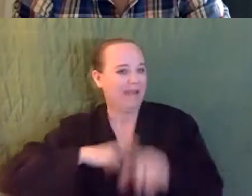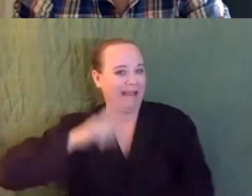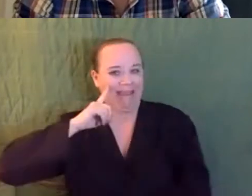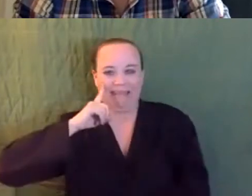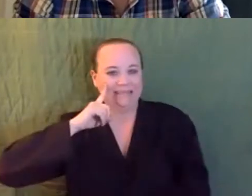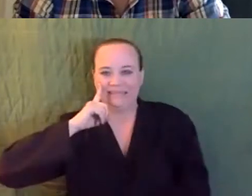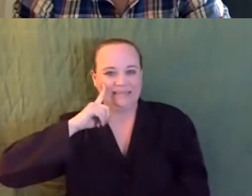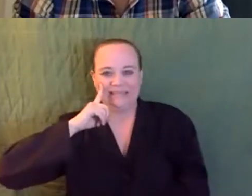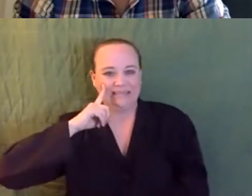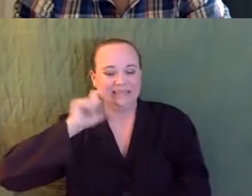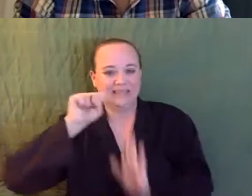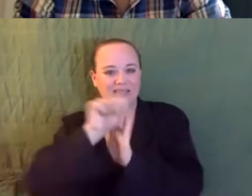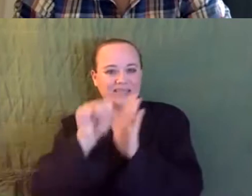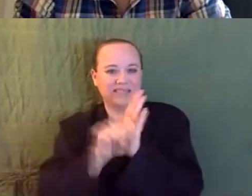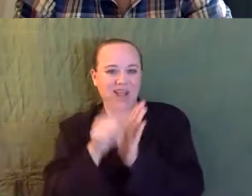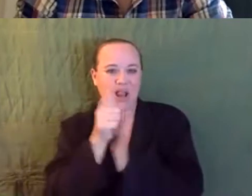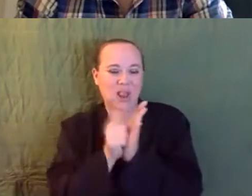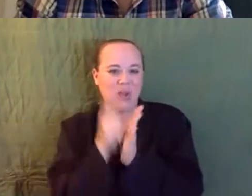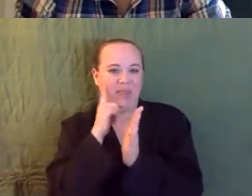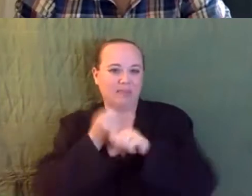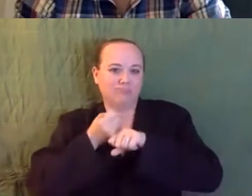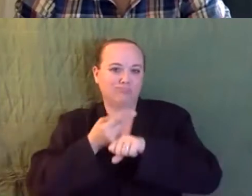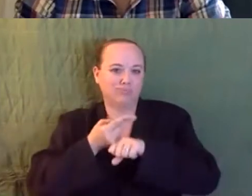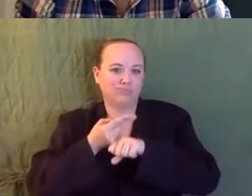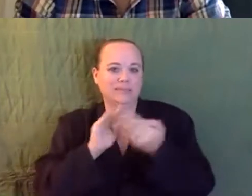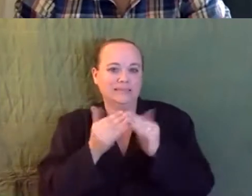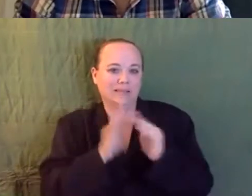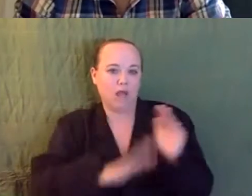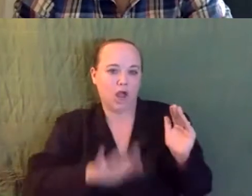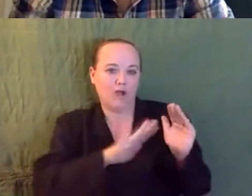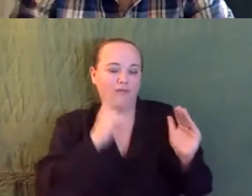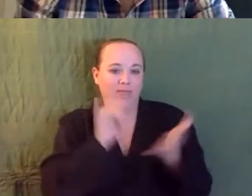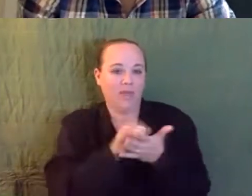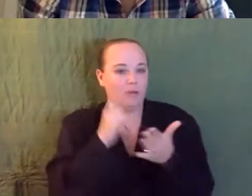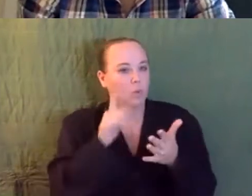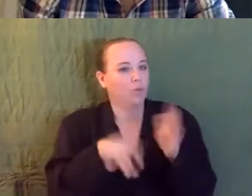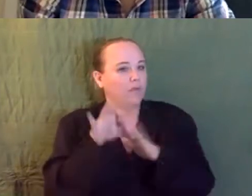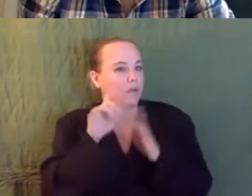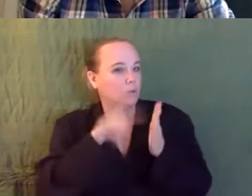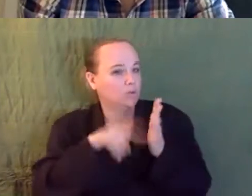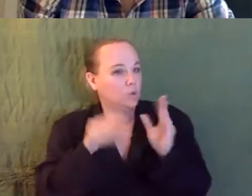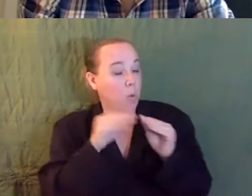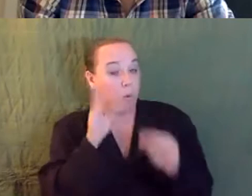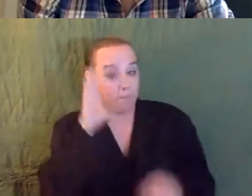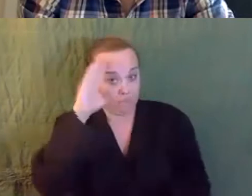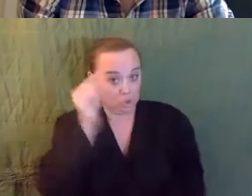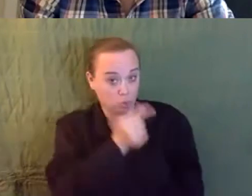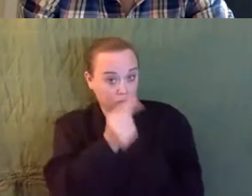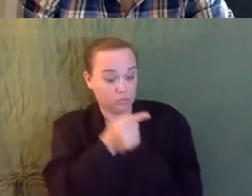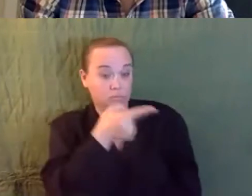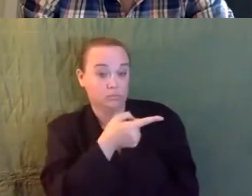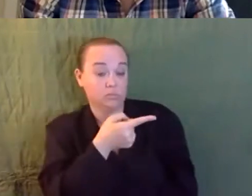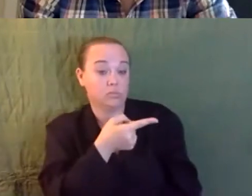is preempted by state law, but I would have to find out. Okay, thank you. Mr. Gregory?